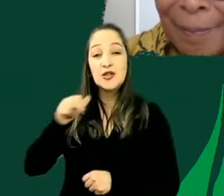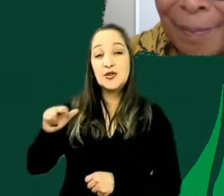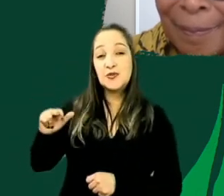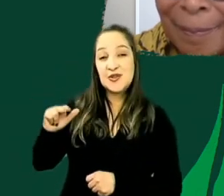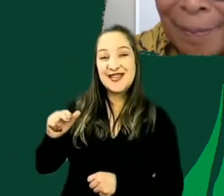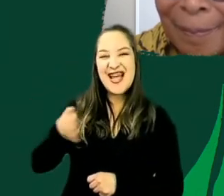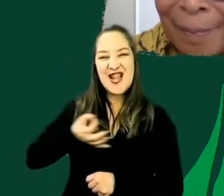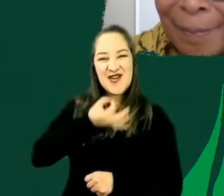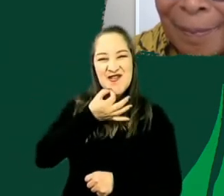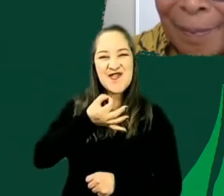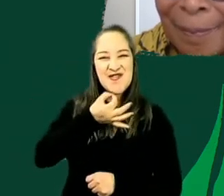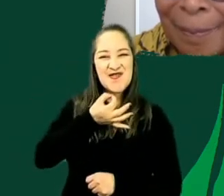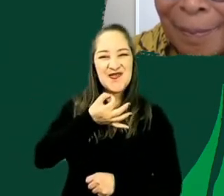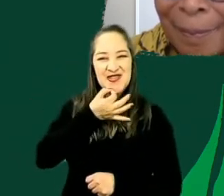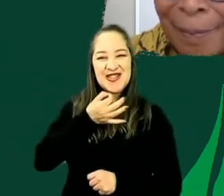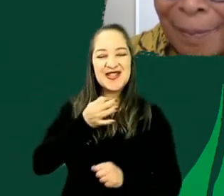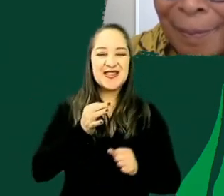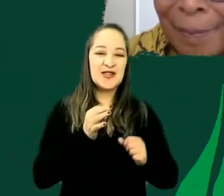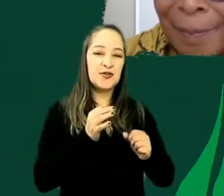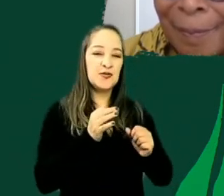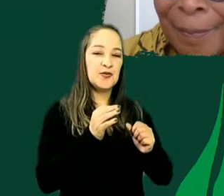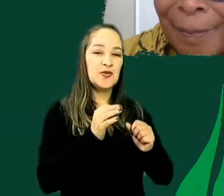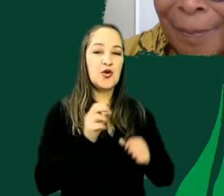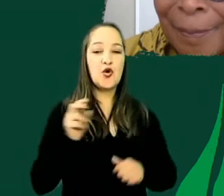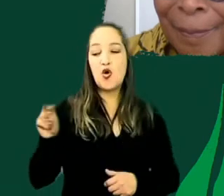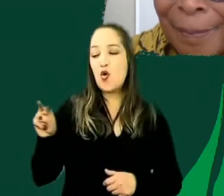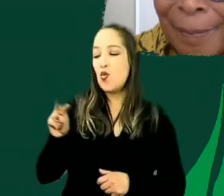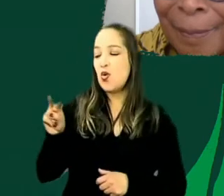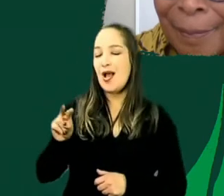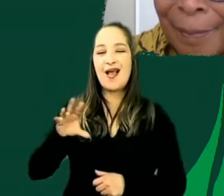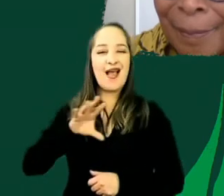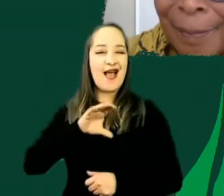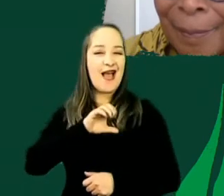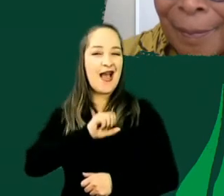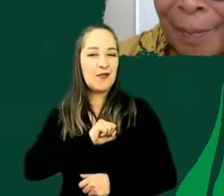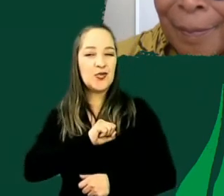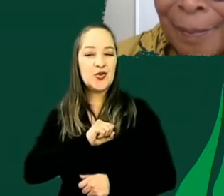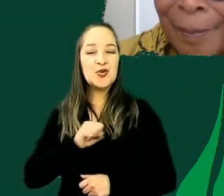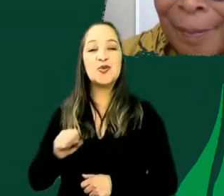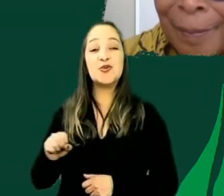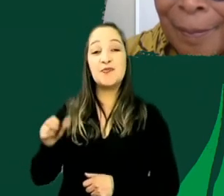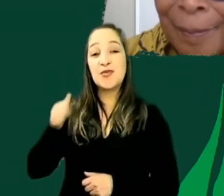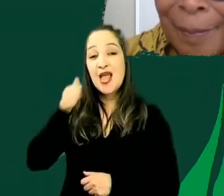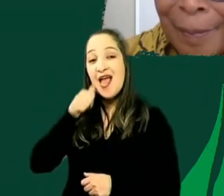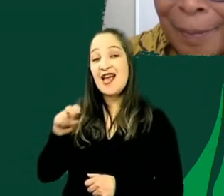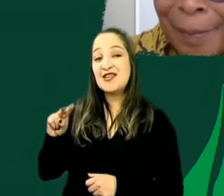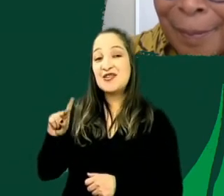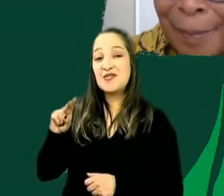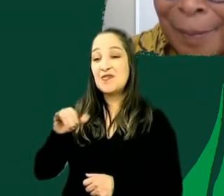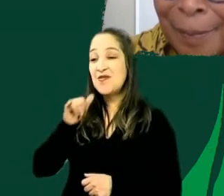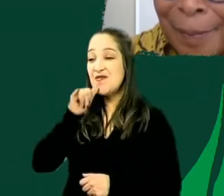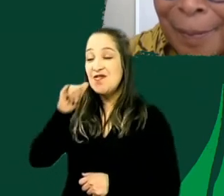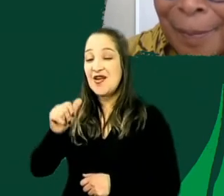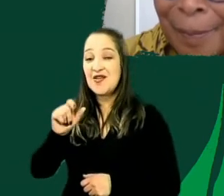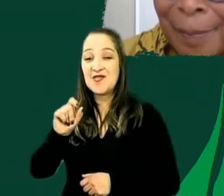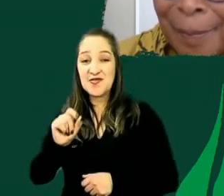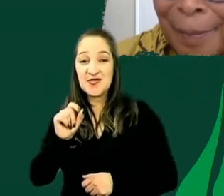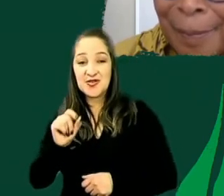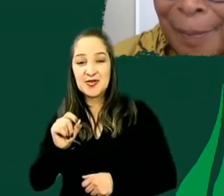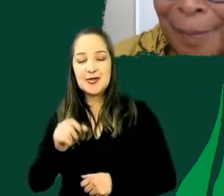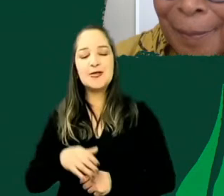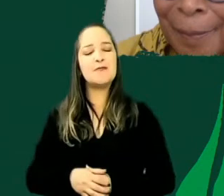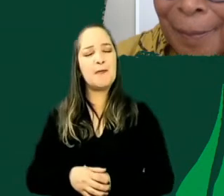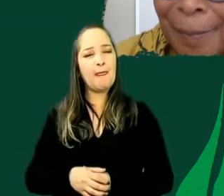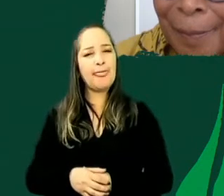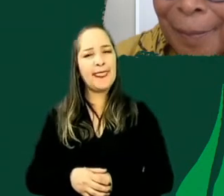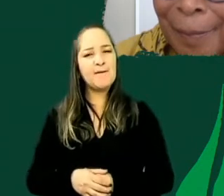commenting, the couple, a loving couple, and the sister says, a